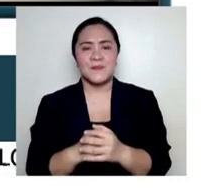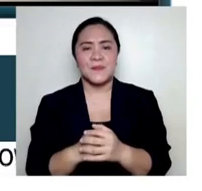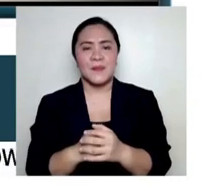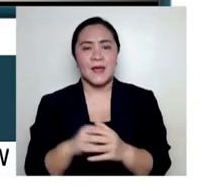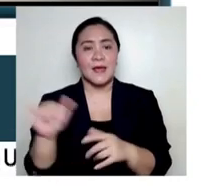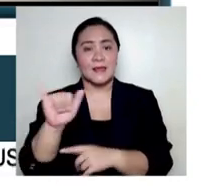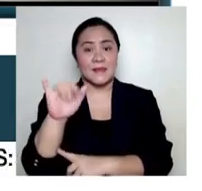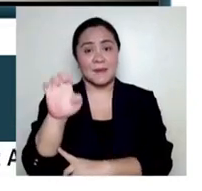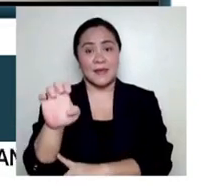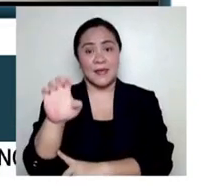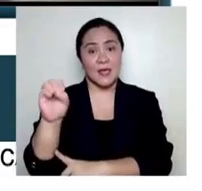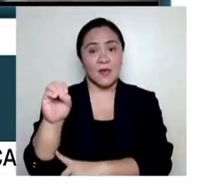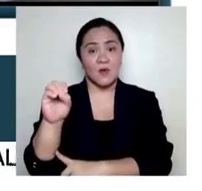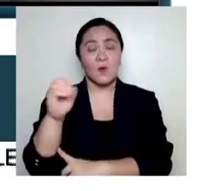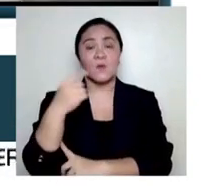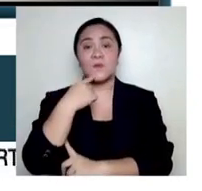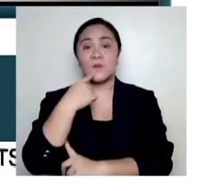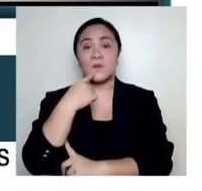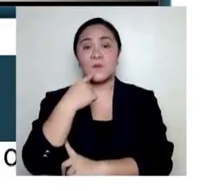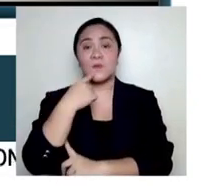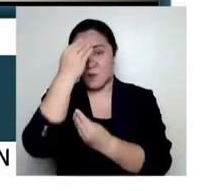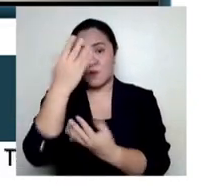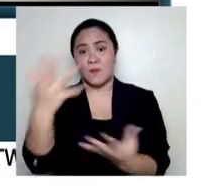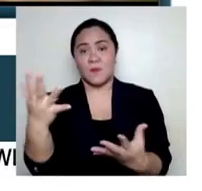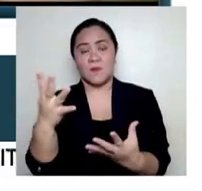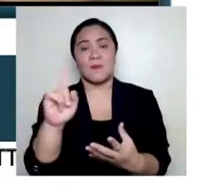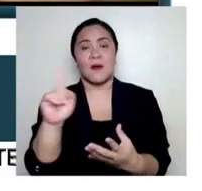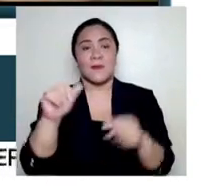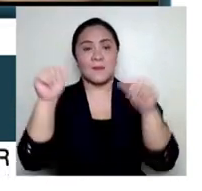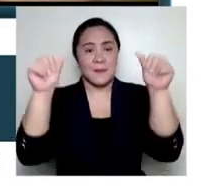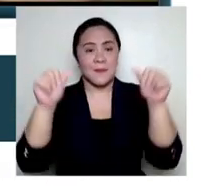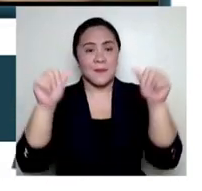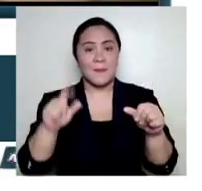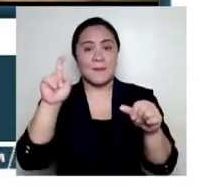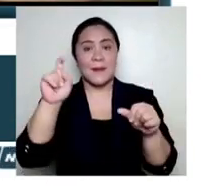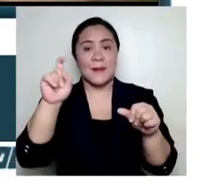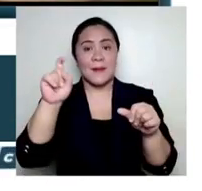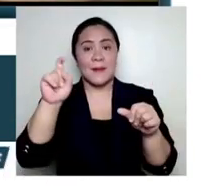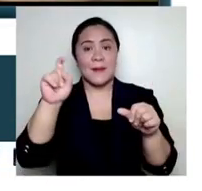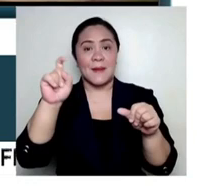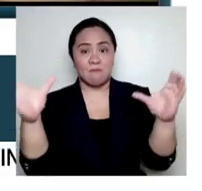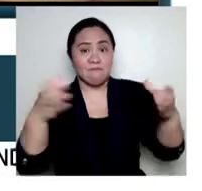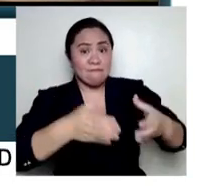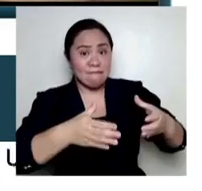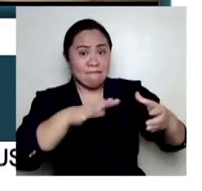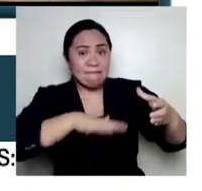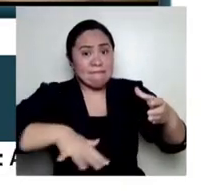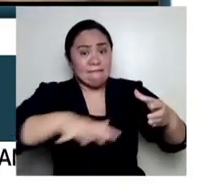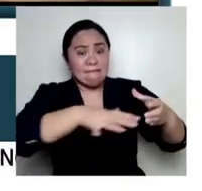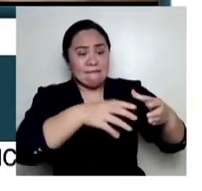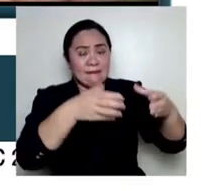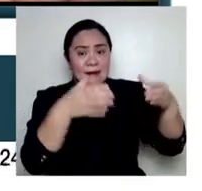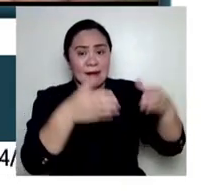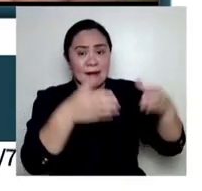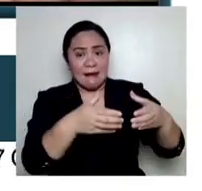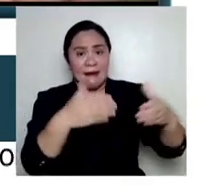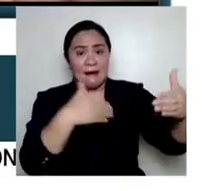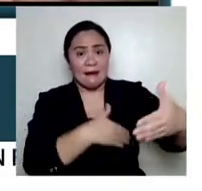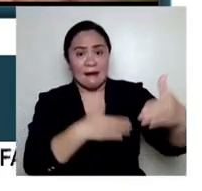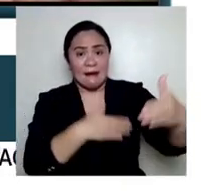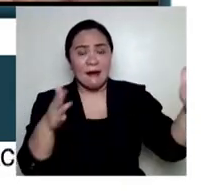EO, it was clearly stated that in enclosed spaces, where people are, there's a lot